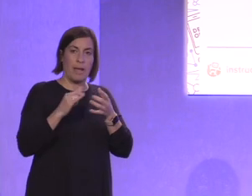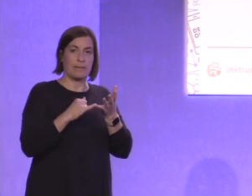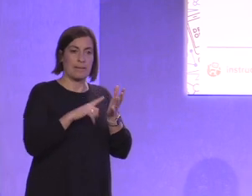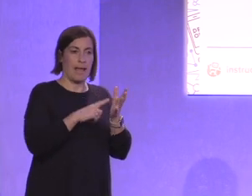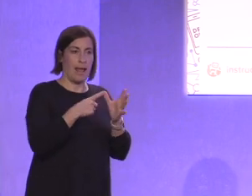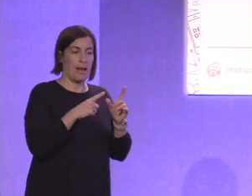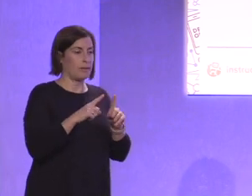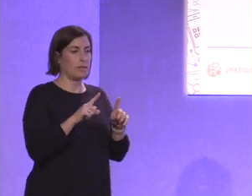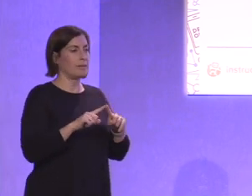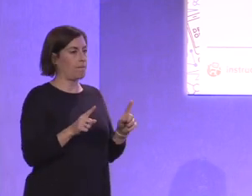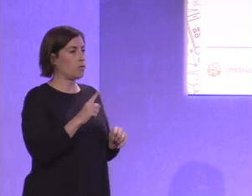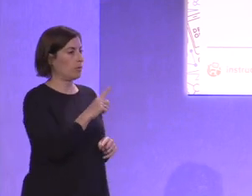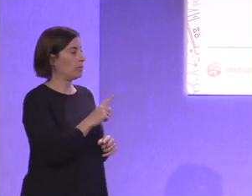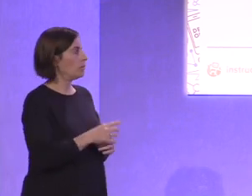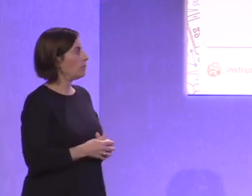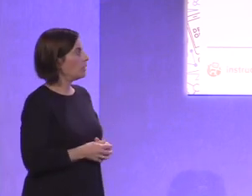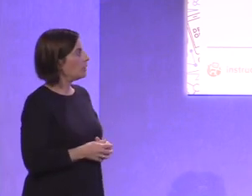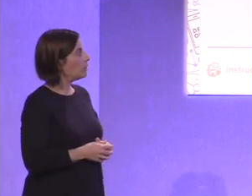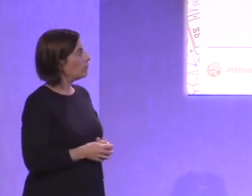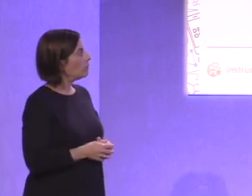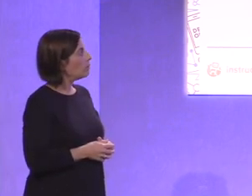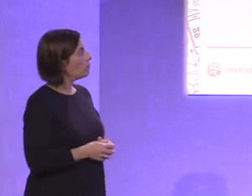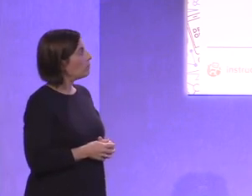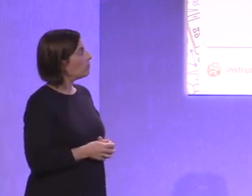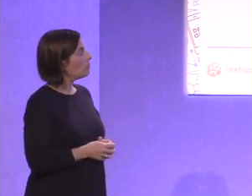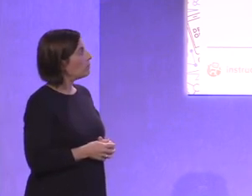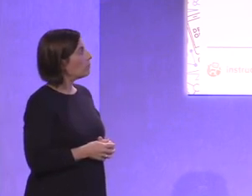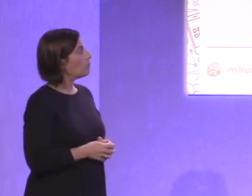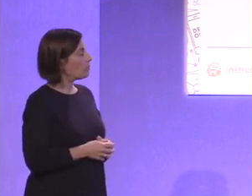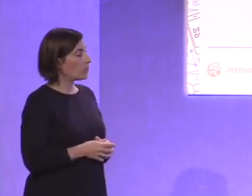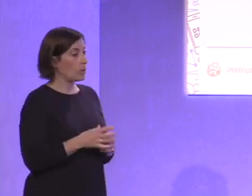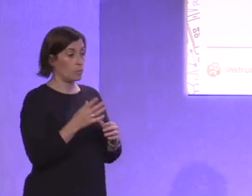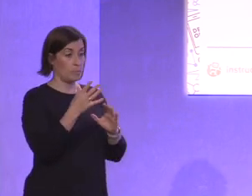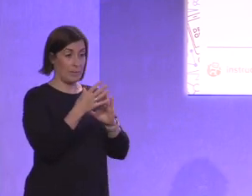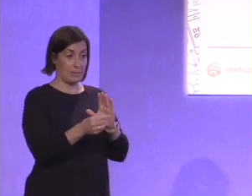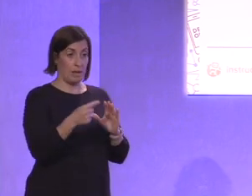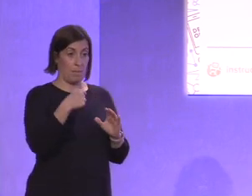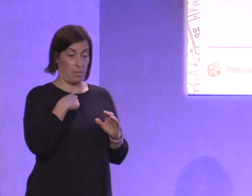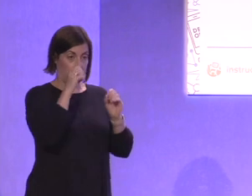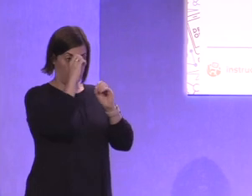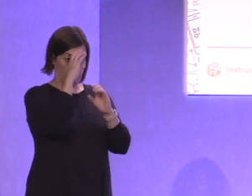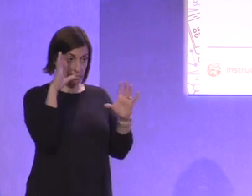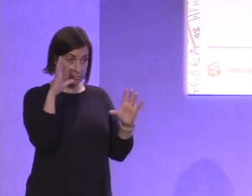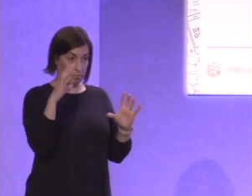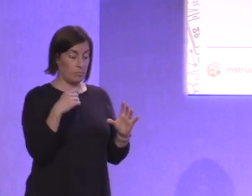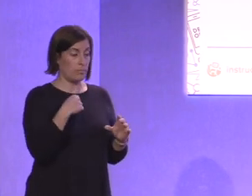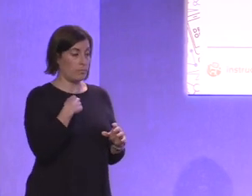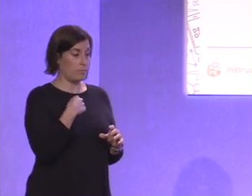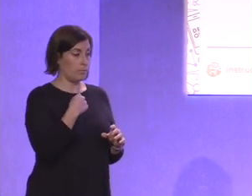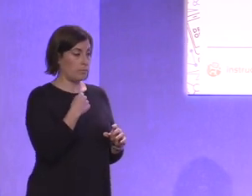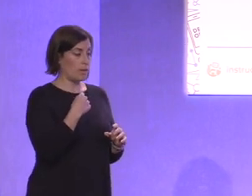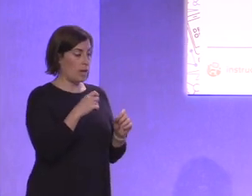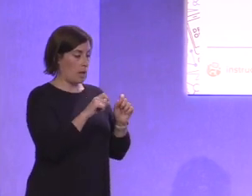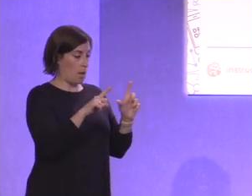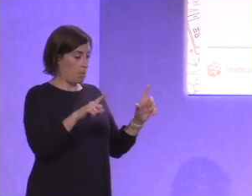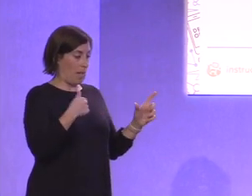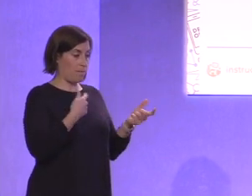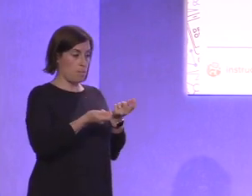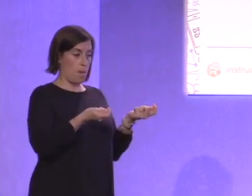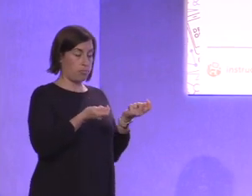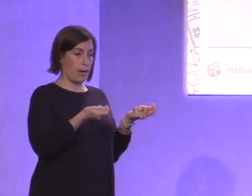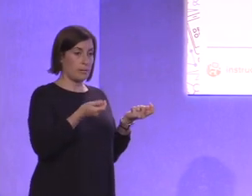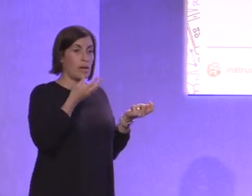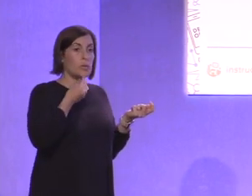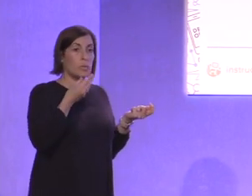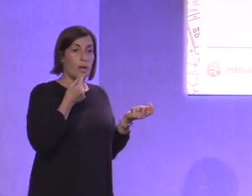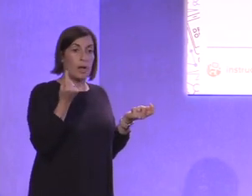a team. So I'm a platform operator. Who is my user? My user is not the tracker end